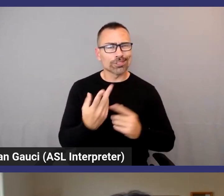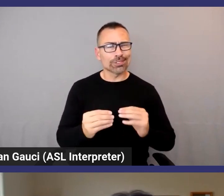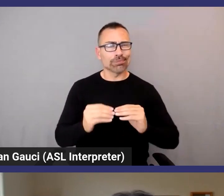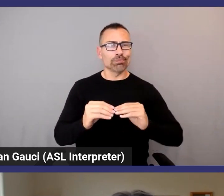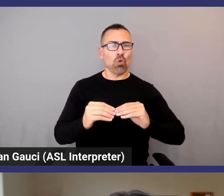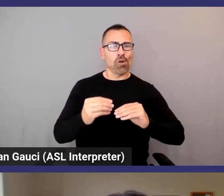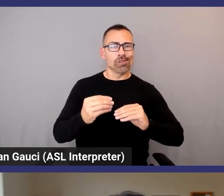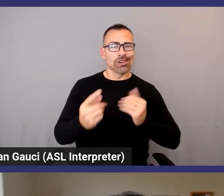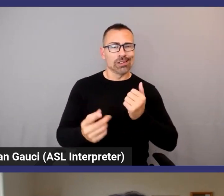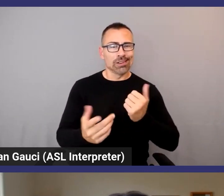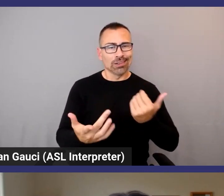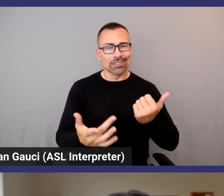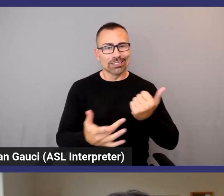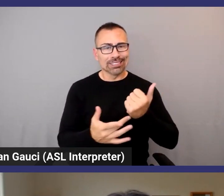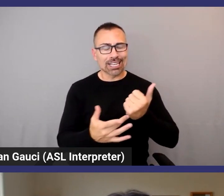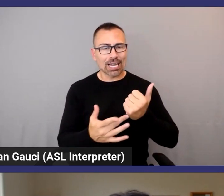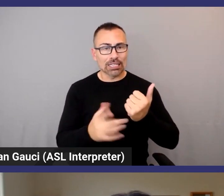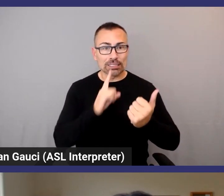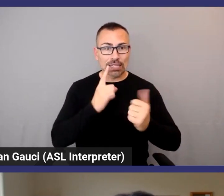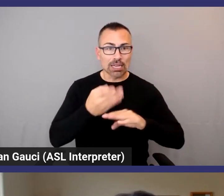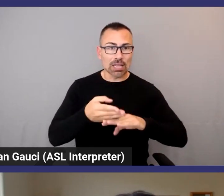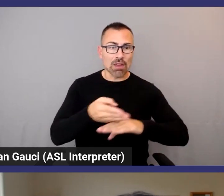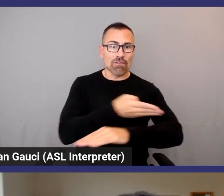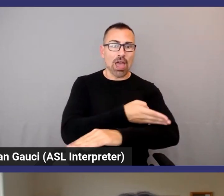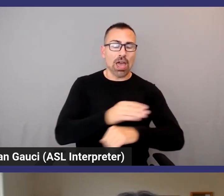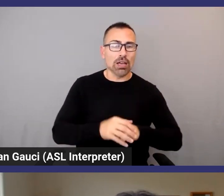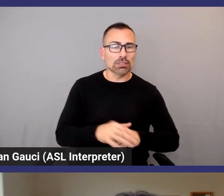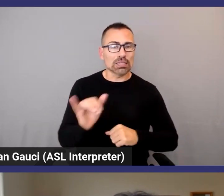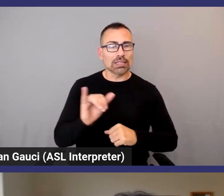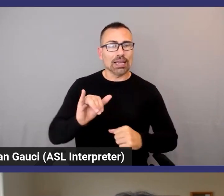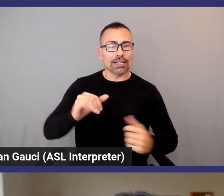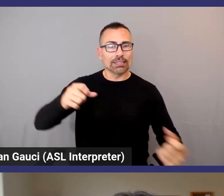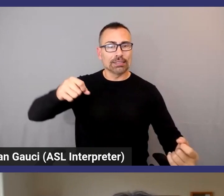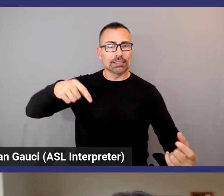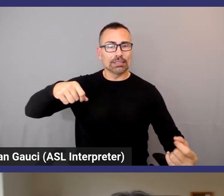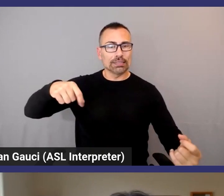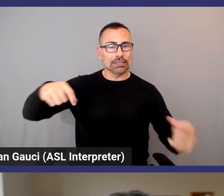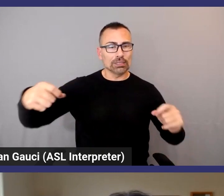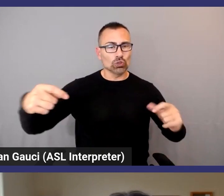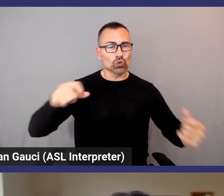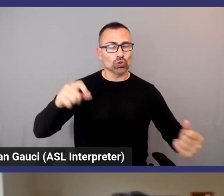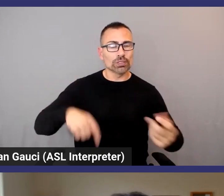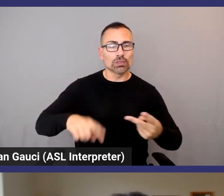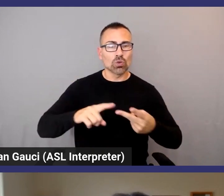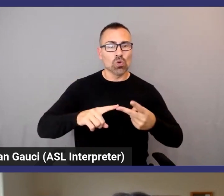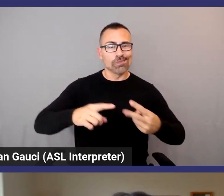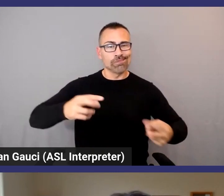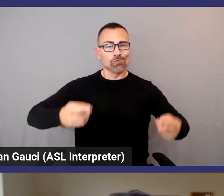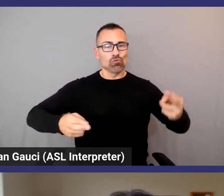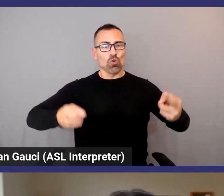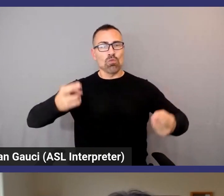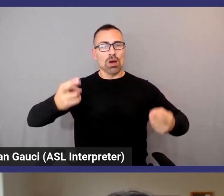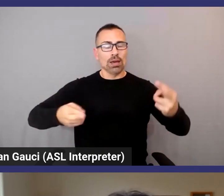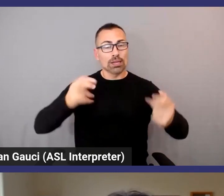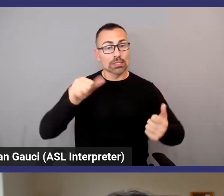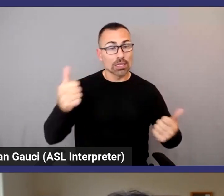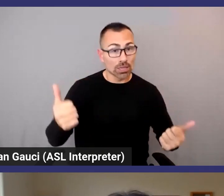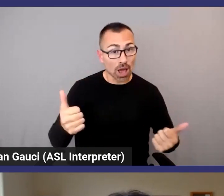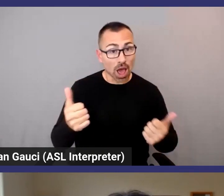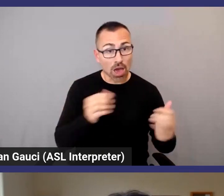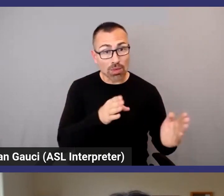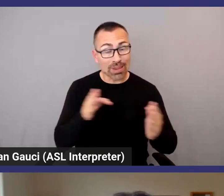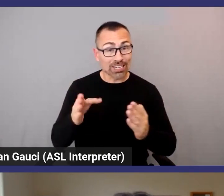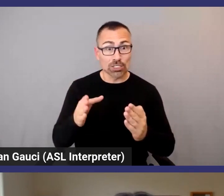like sensors and robotics and other mechanisms which where there is a lot of data